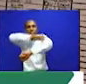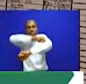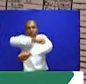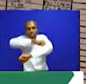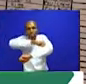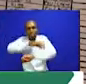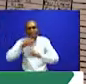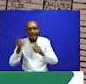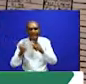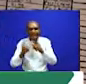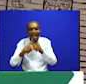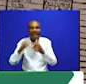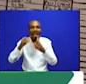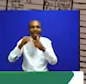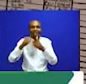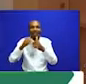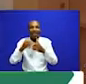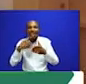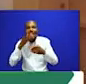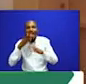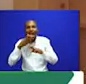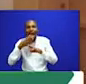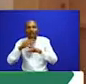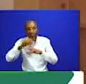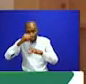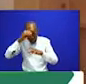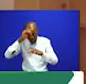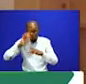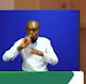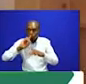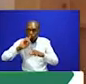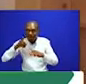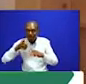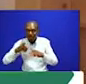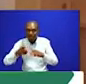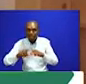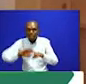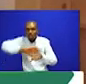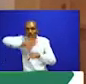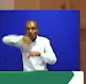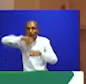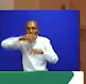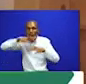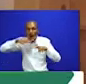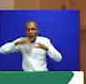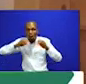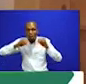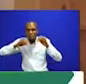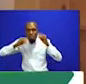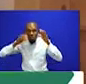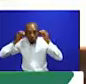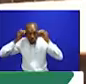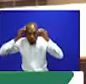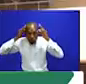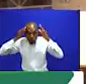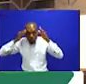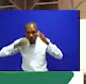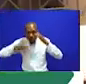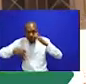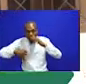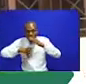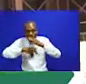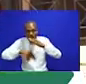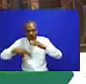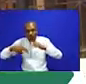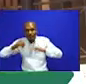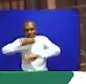Ondieki nate bamaga ya serikali ko ruwo chika bunaboroki obonsi barwa ki sukuru cyo boroso go cyase sukuru cyase secondary